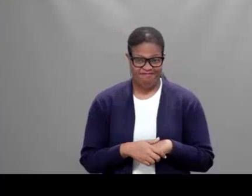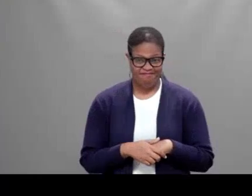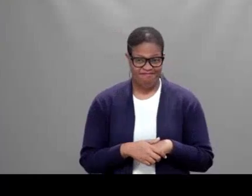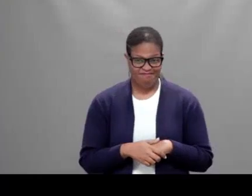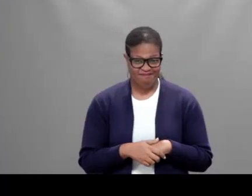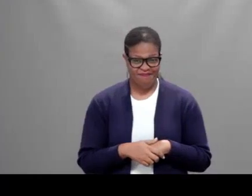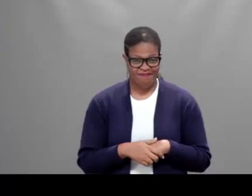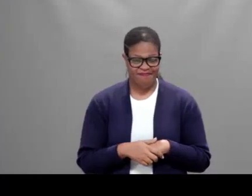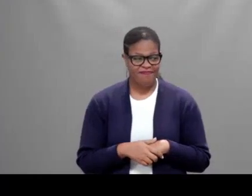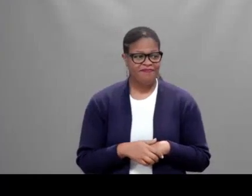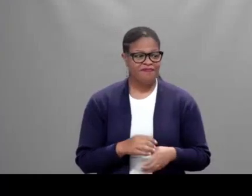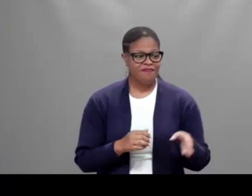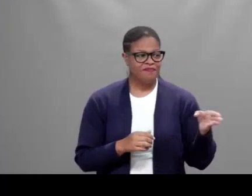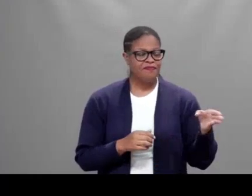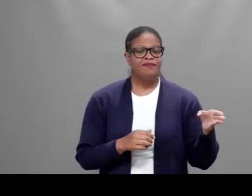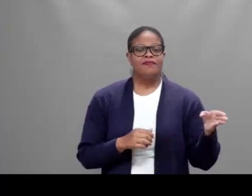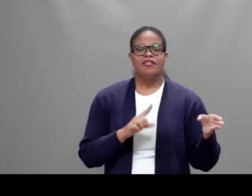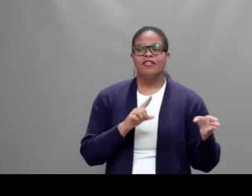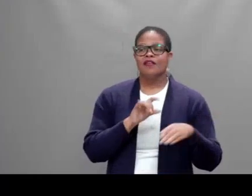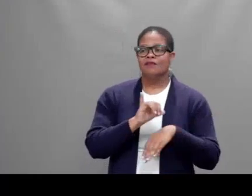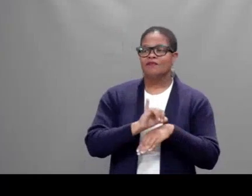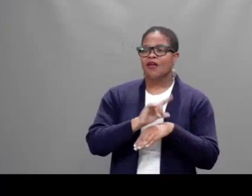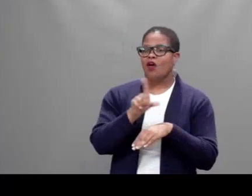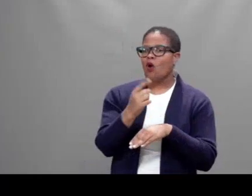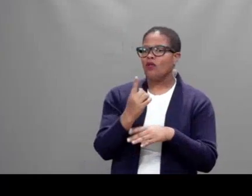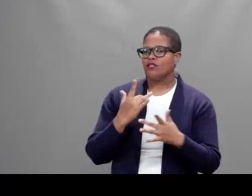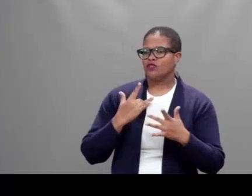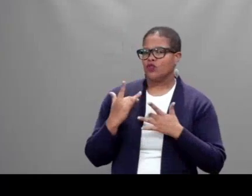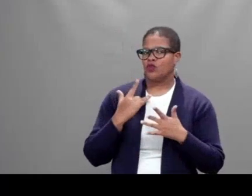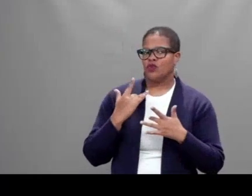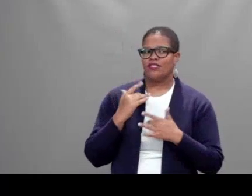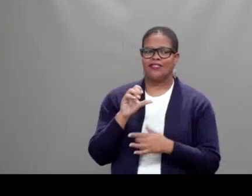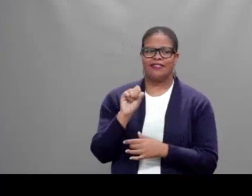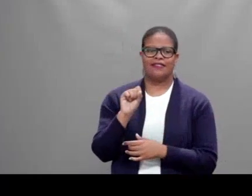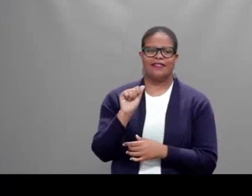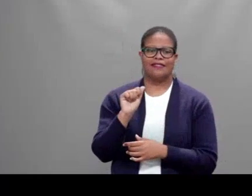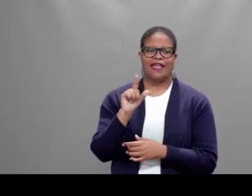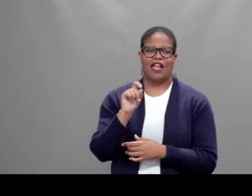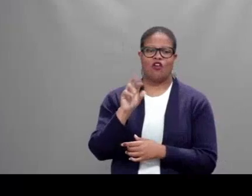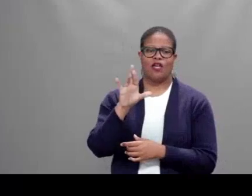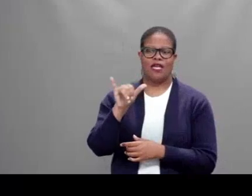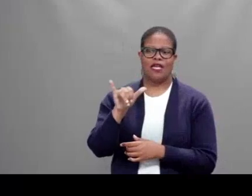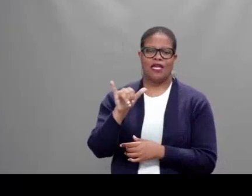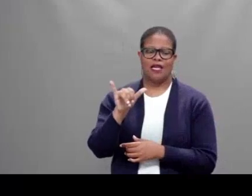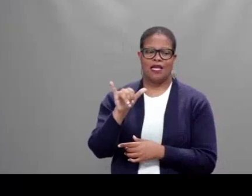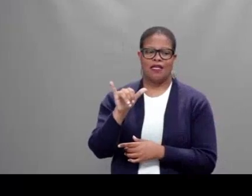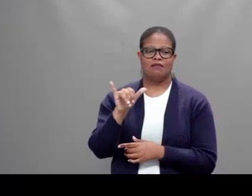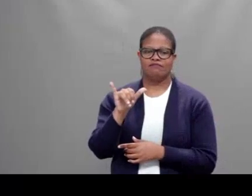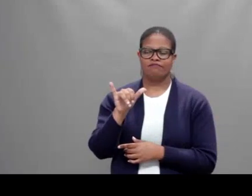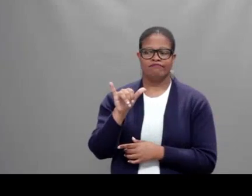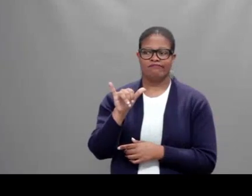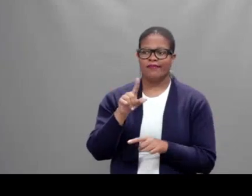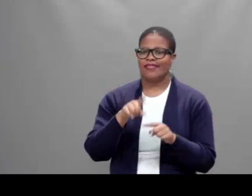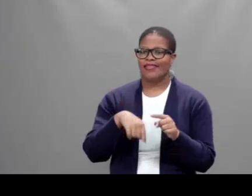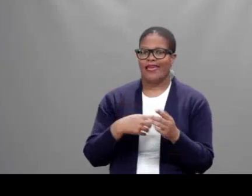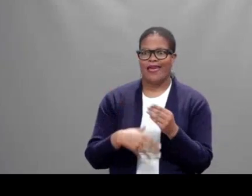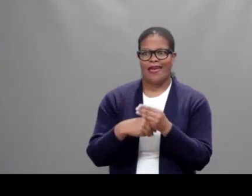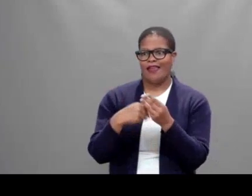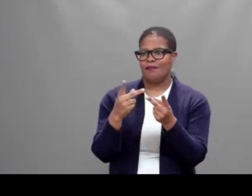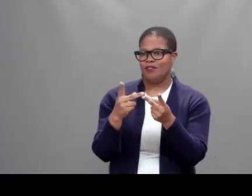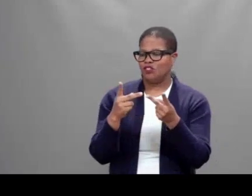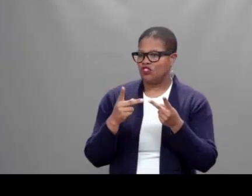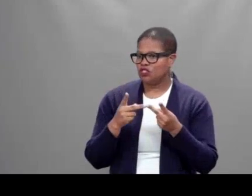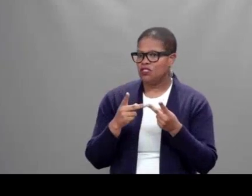The only concern would be the salary, because we can't add a position without